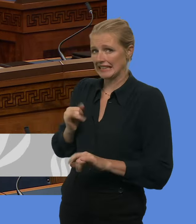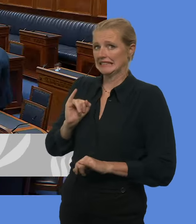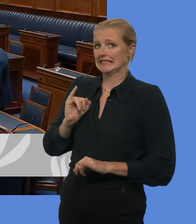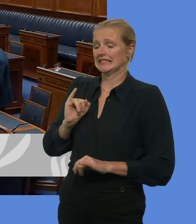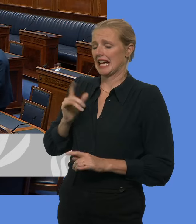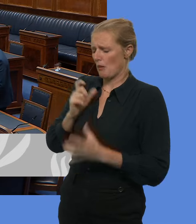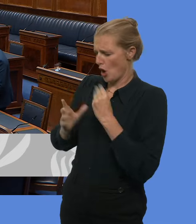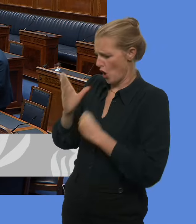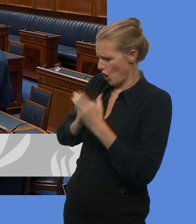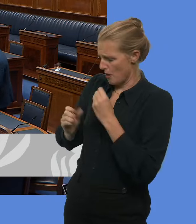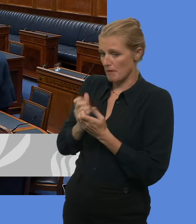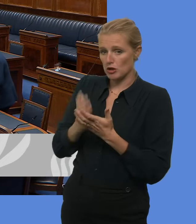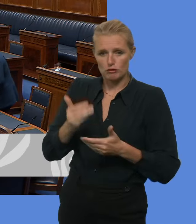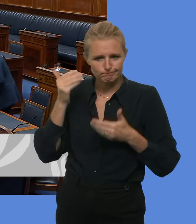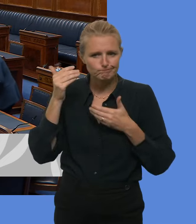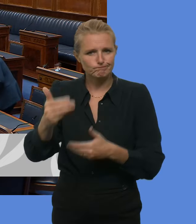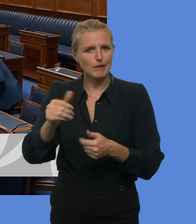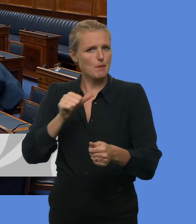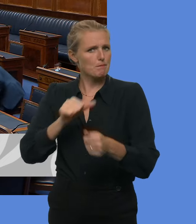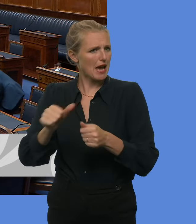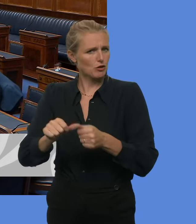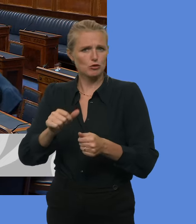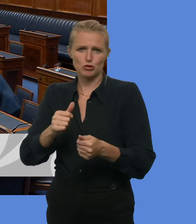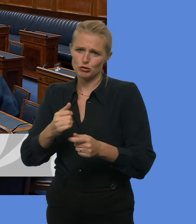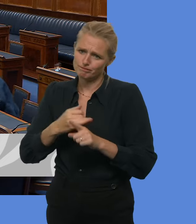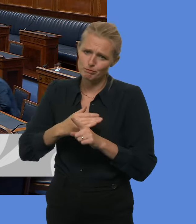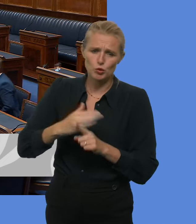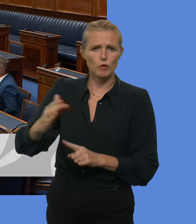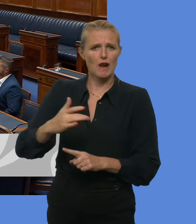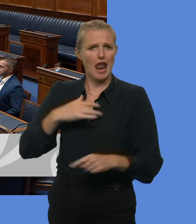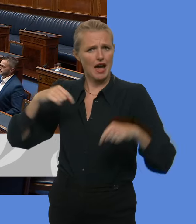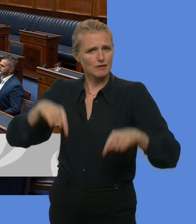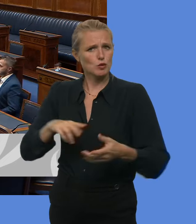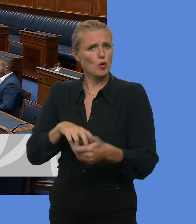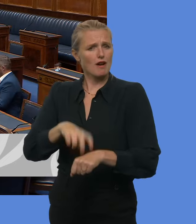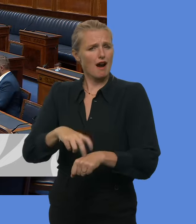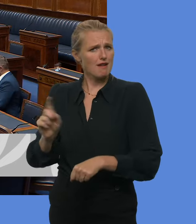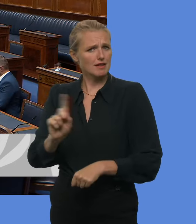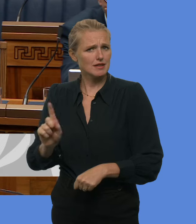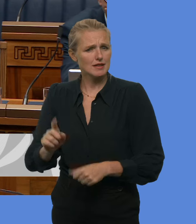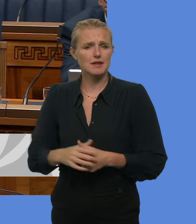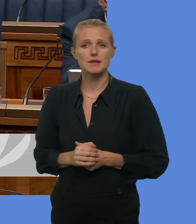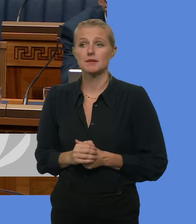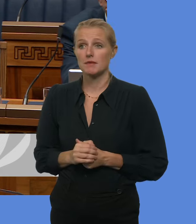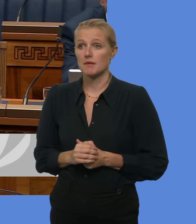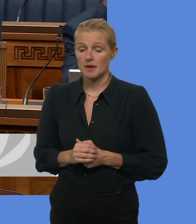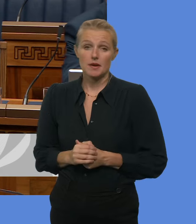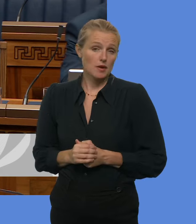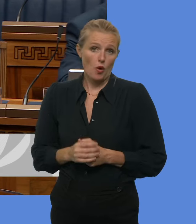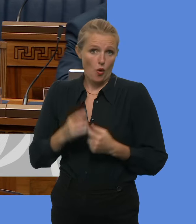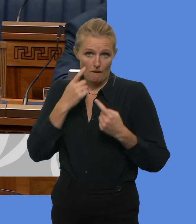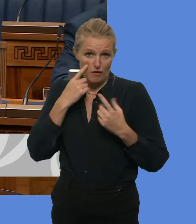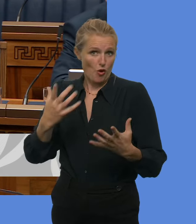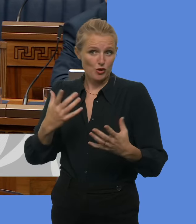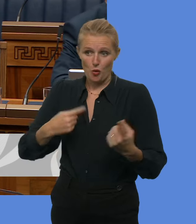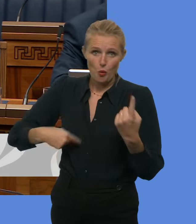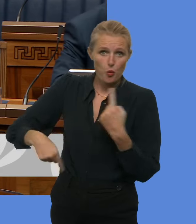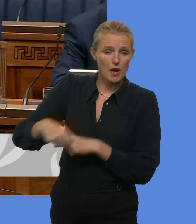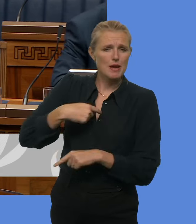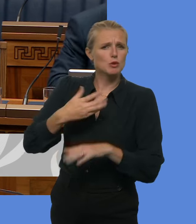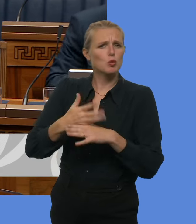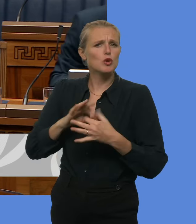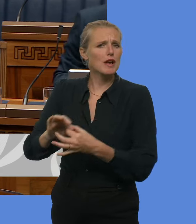into a better dispensation for the people of Northern Ireland? First Minister. Thank you, Mr. Speaker. It's imperative on all of us to work together to try to